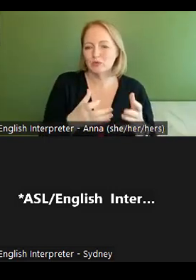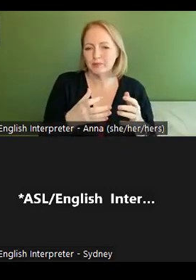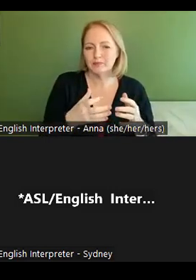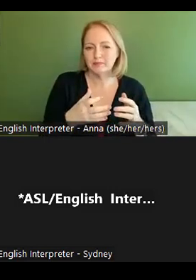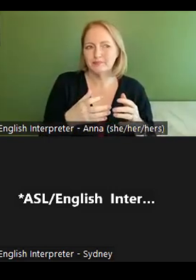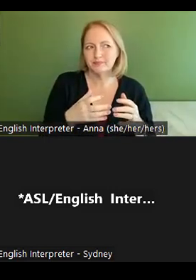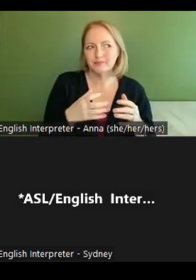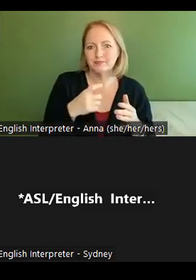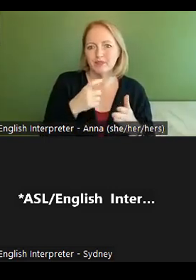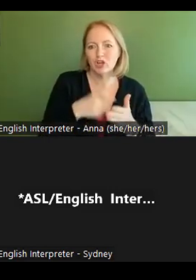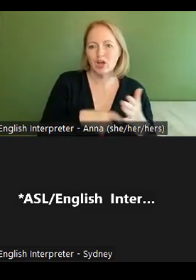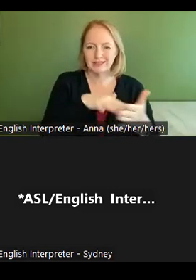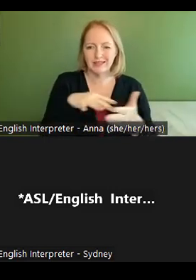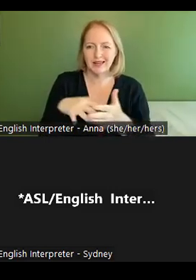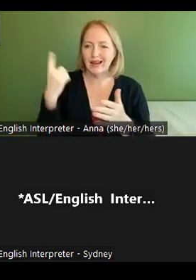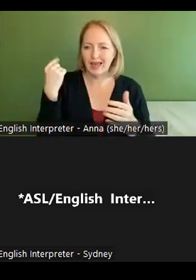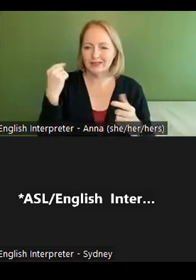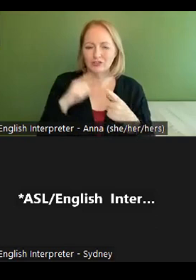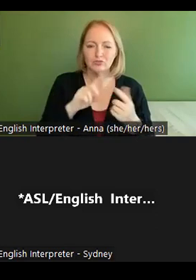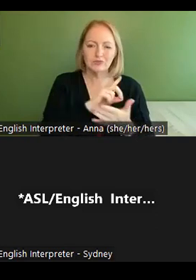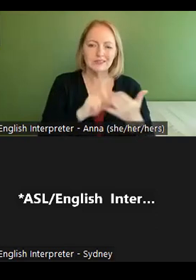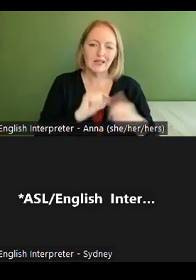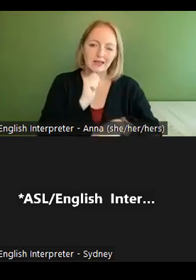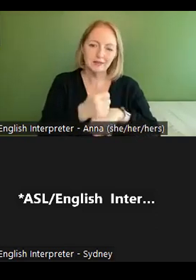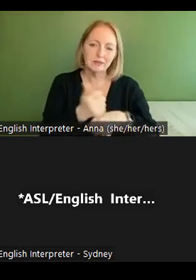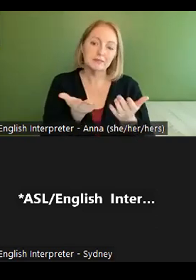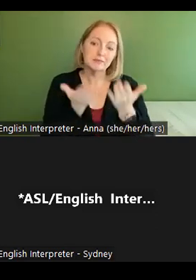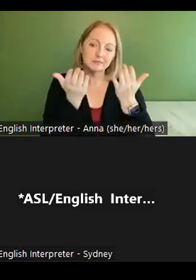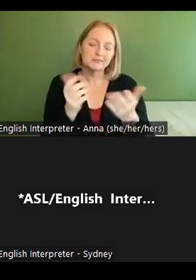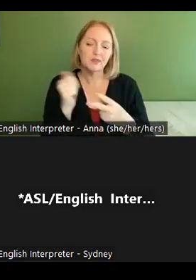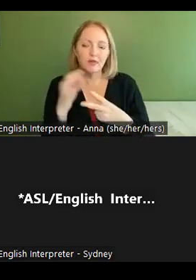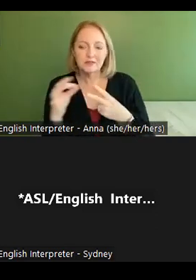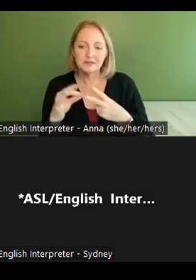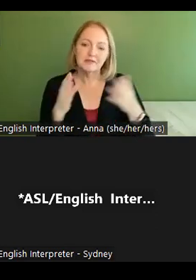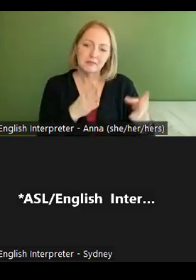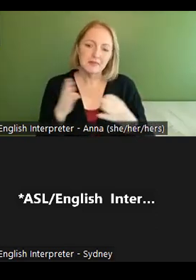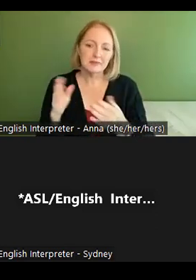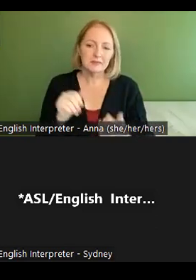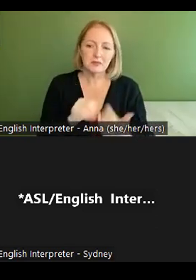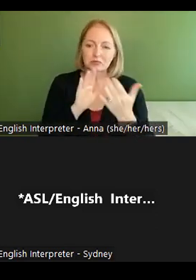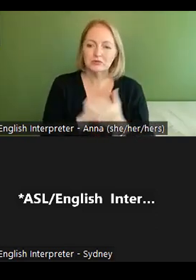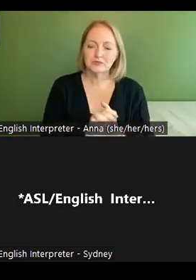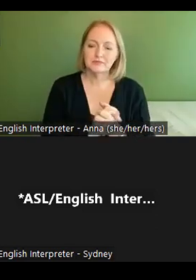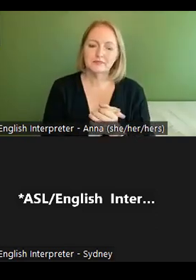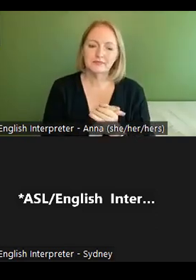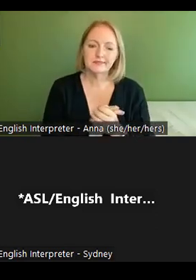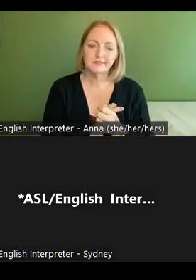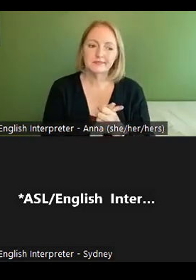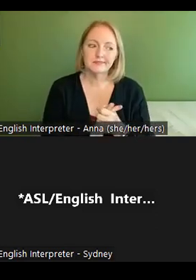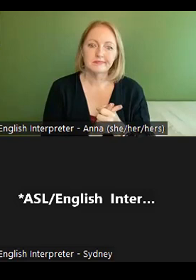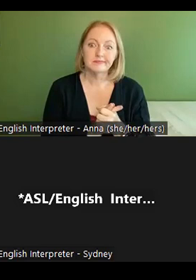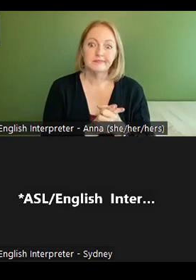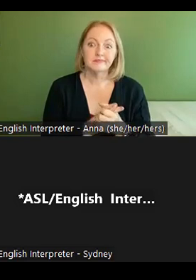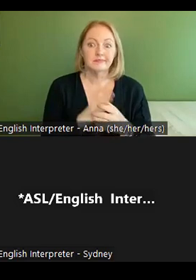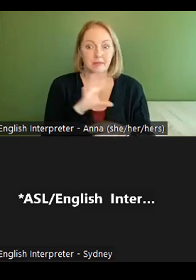cost study last year, to design and implement the proposed alternative methodology approach. As part of this